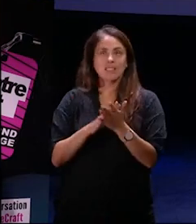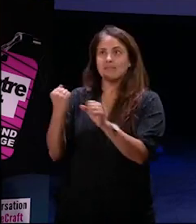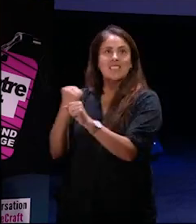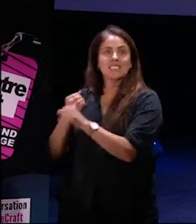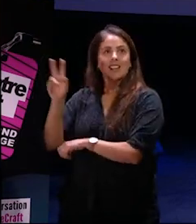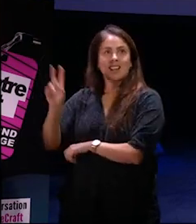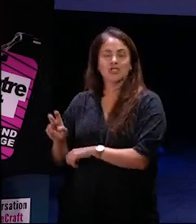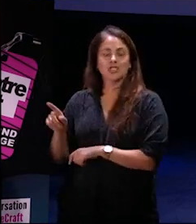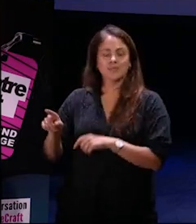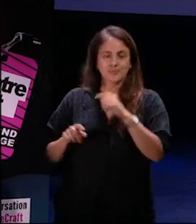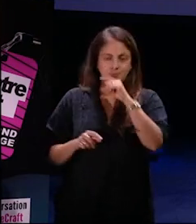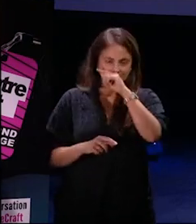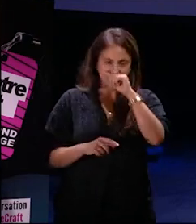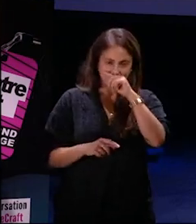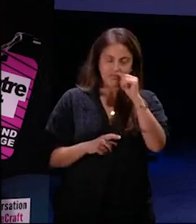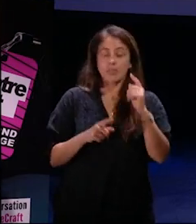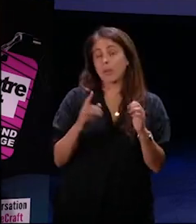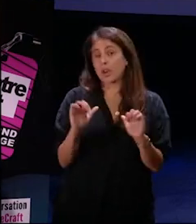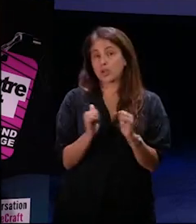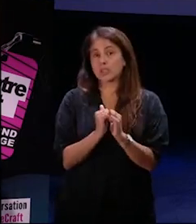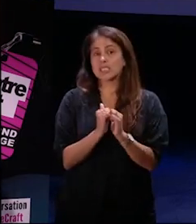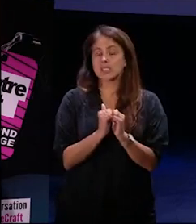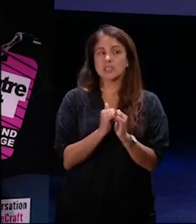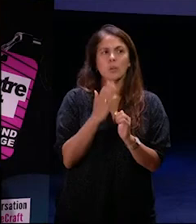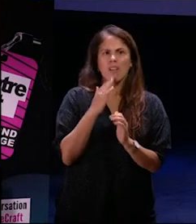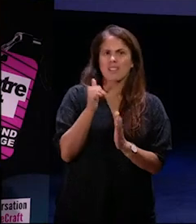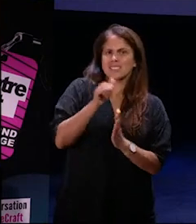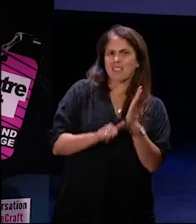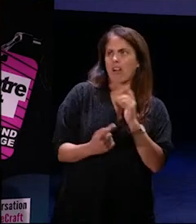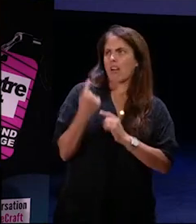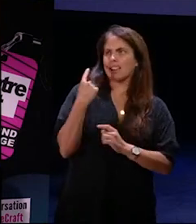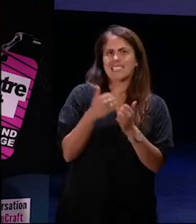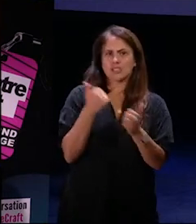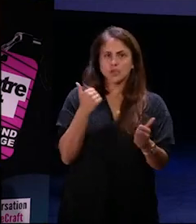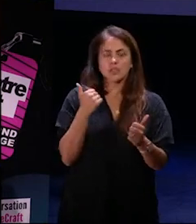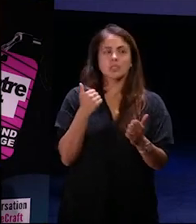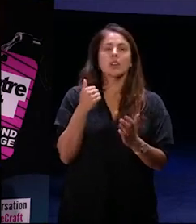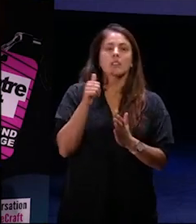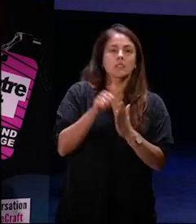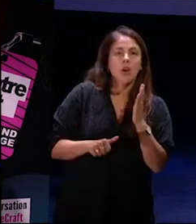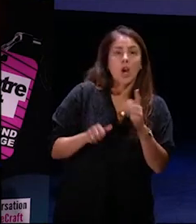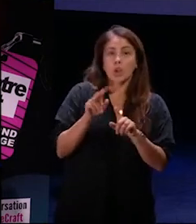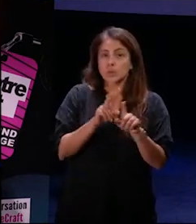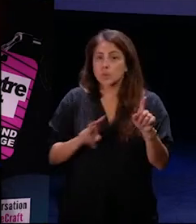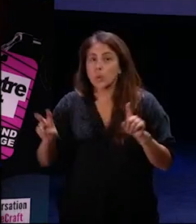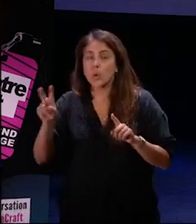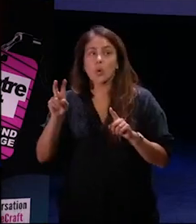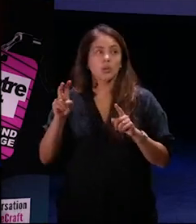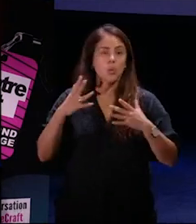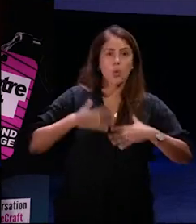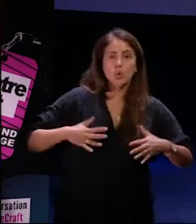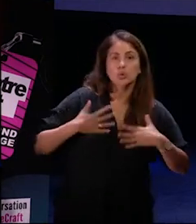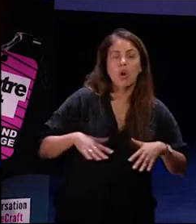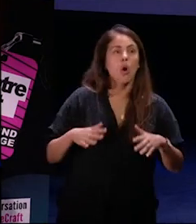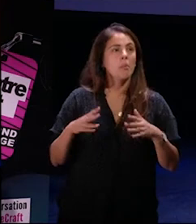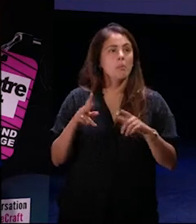I do agree that I also, you know, when I first started in the industry, I toured as a technical stage manager, I toured as a wardrobe person.